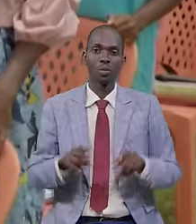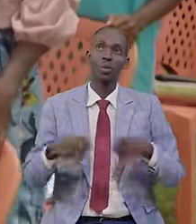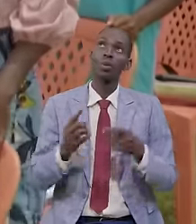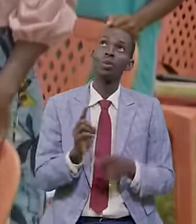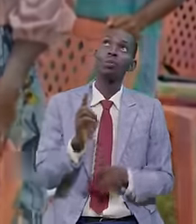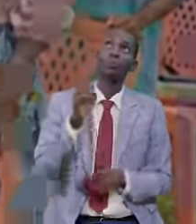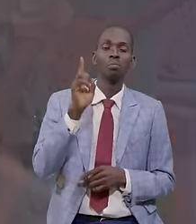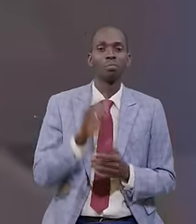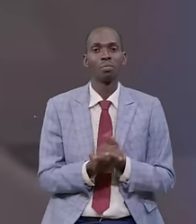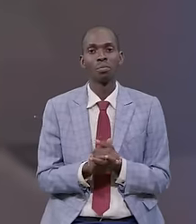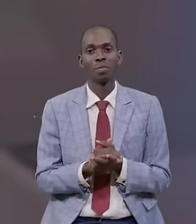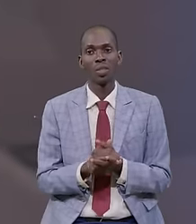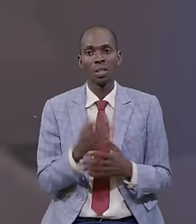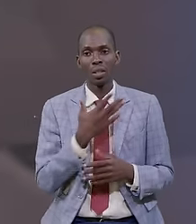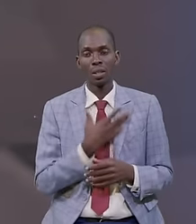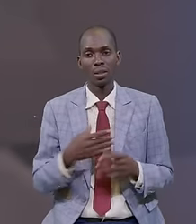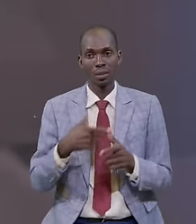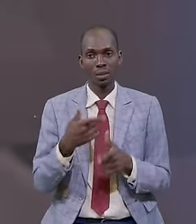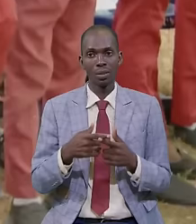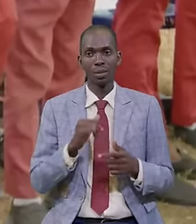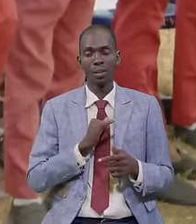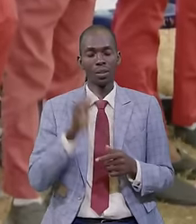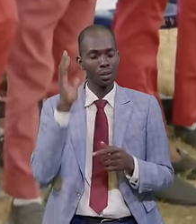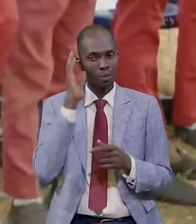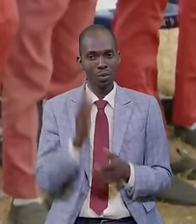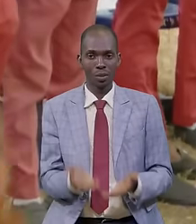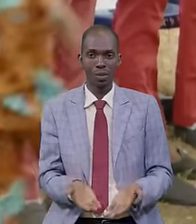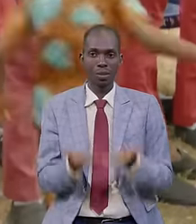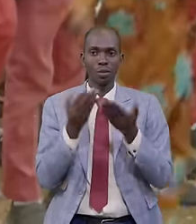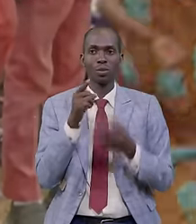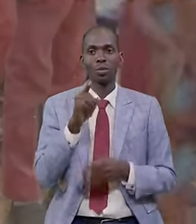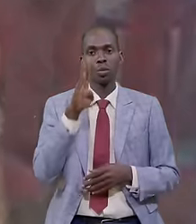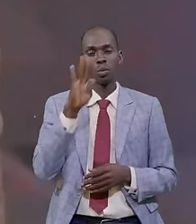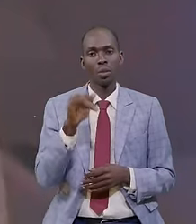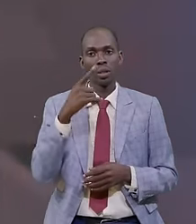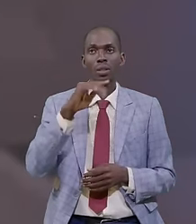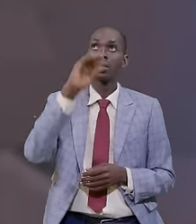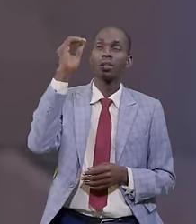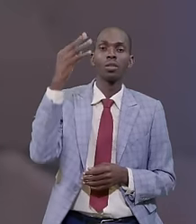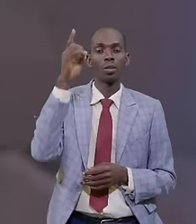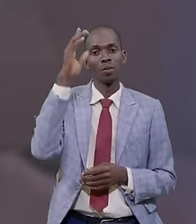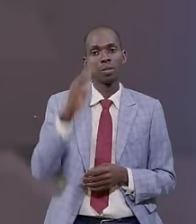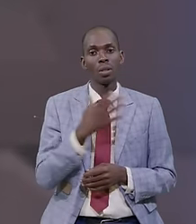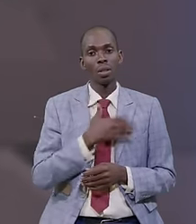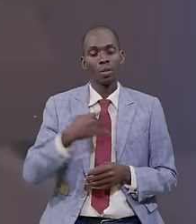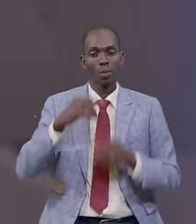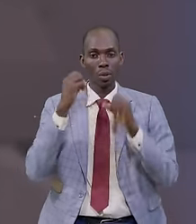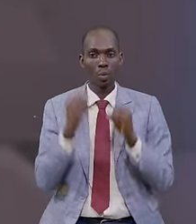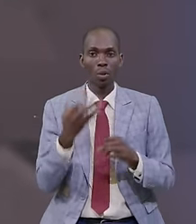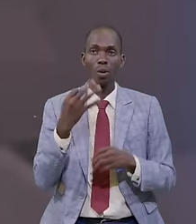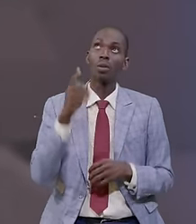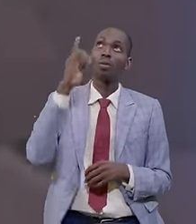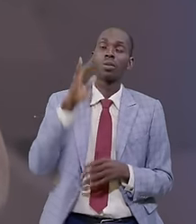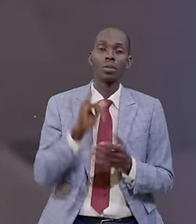Then I will lift you by the grace of God and the power of the Lord that raises you